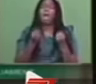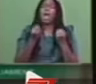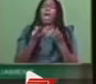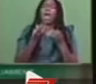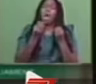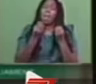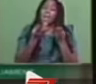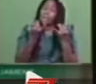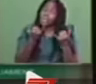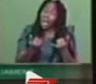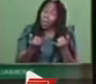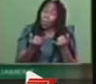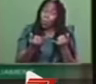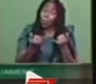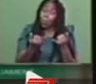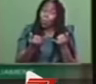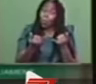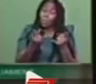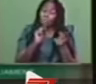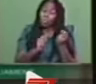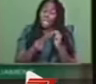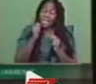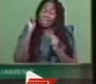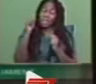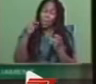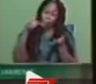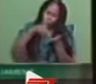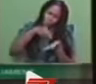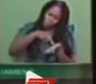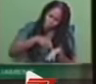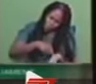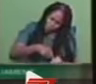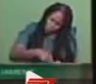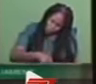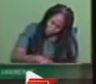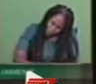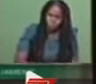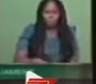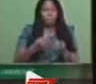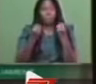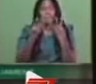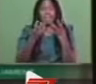previous administration in the history of Trinidad and Tobago. And that